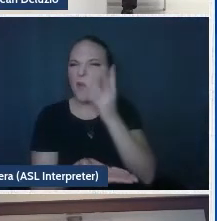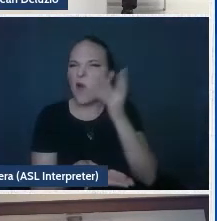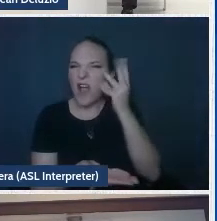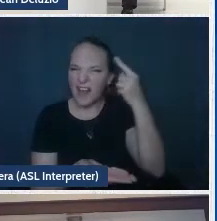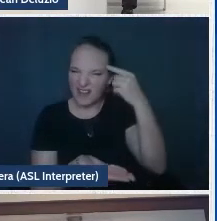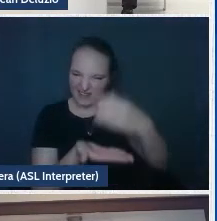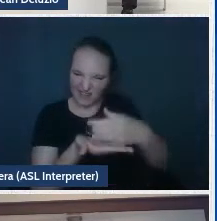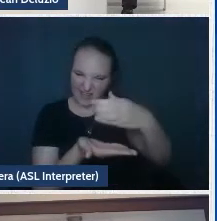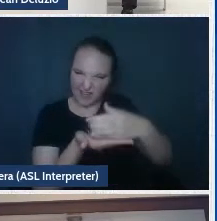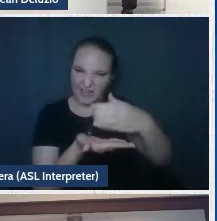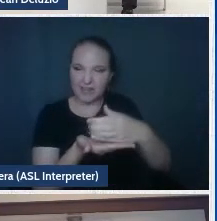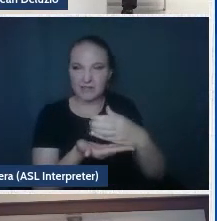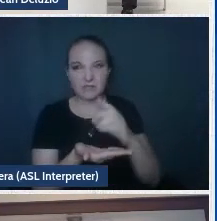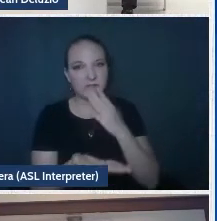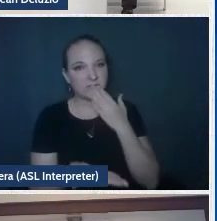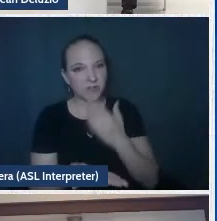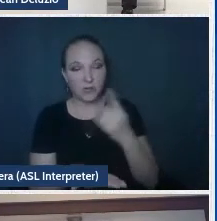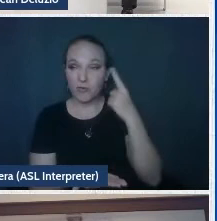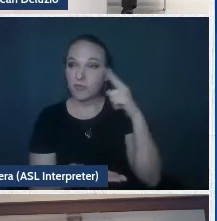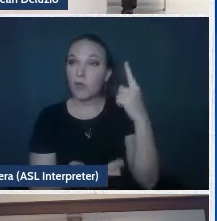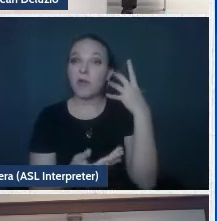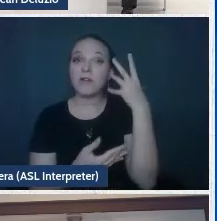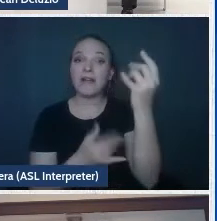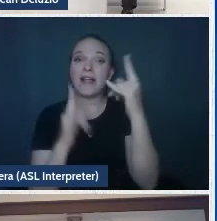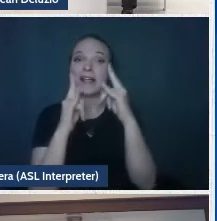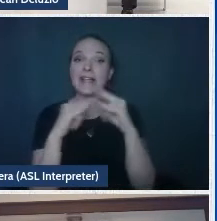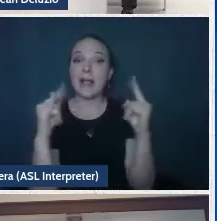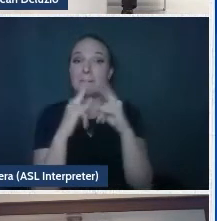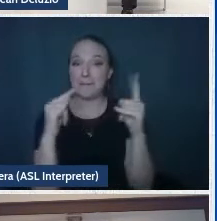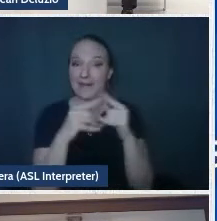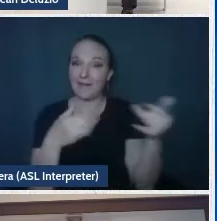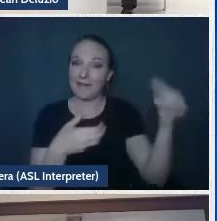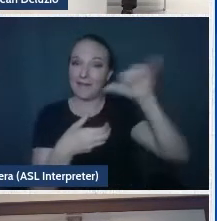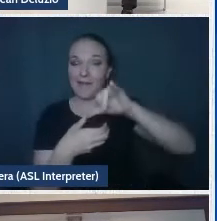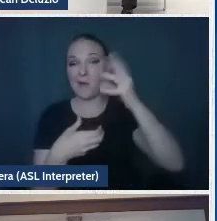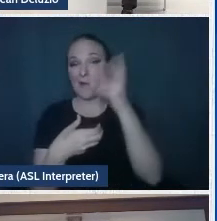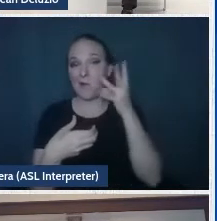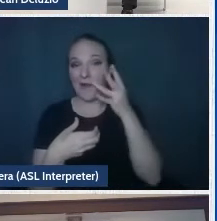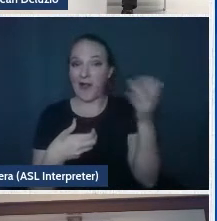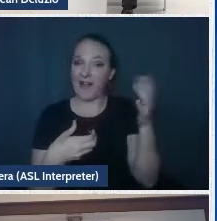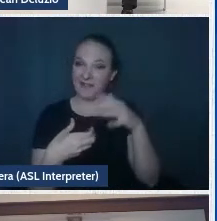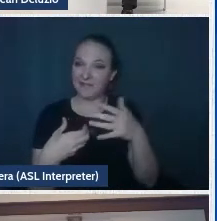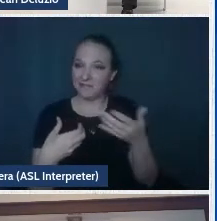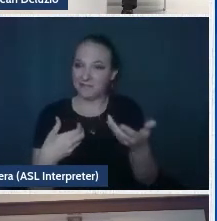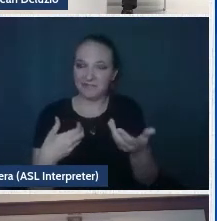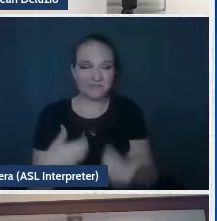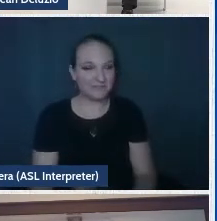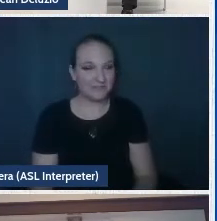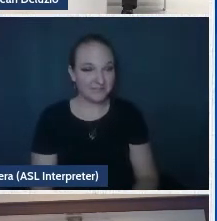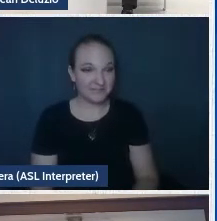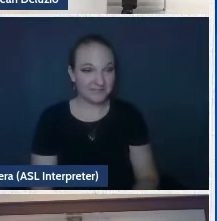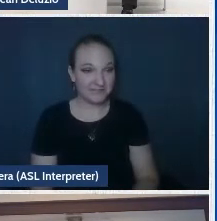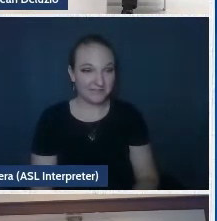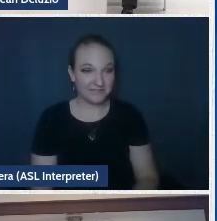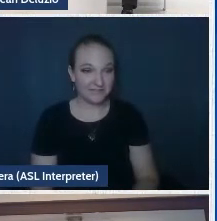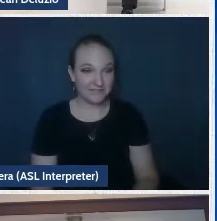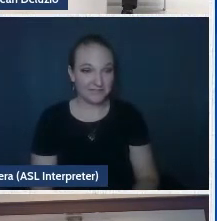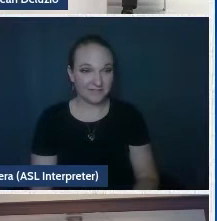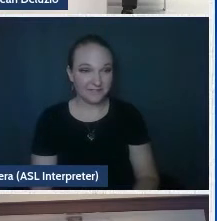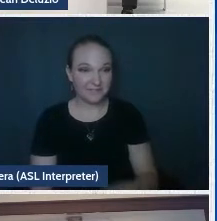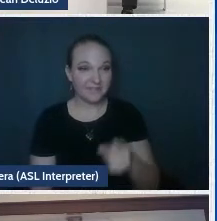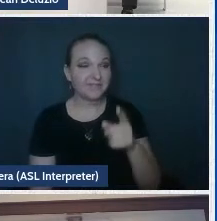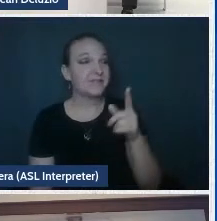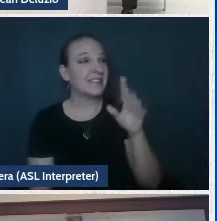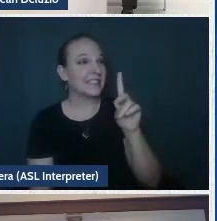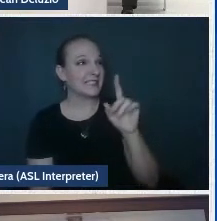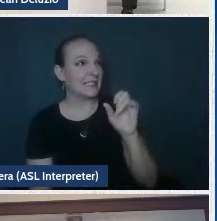yeah. Great for camping. I don't know if those are part of them, but it could be. I wonder if that's in the mix. Ooh,